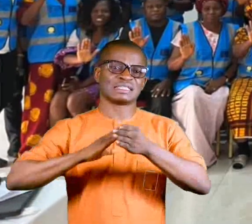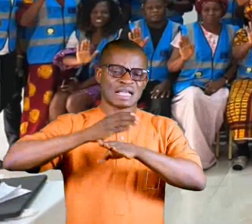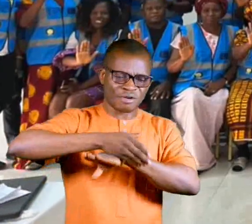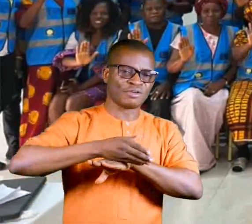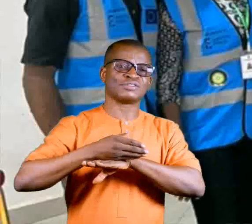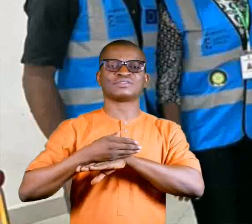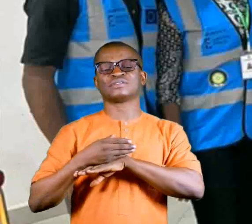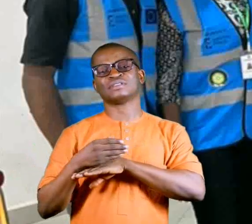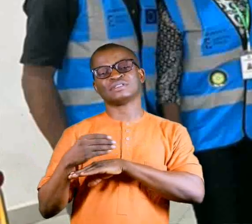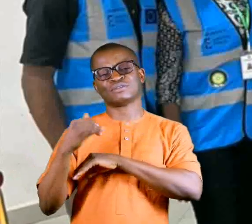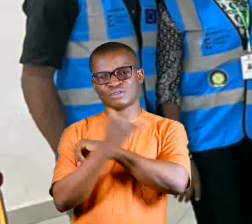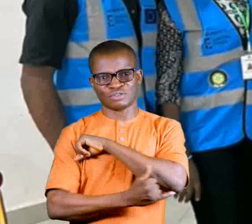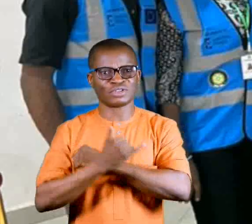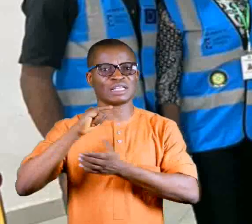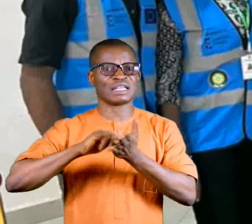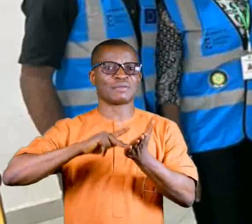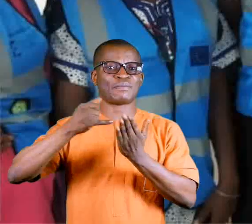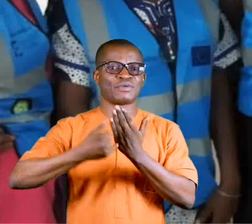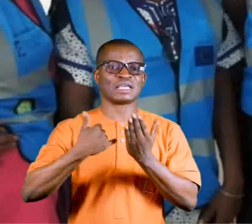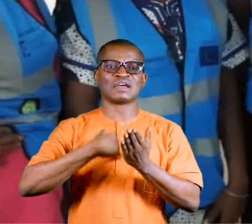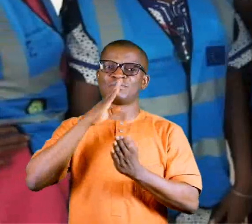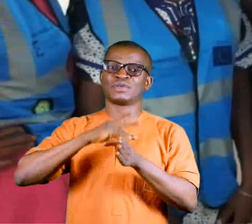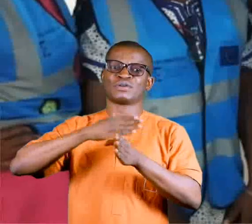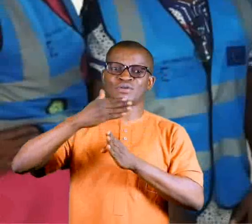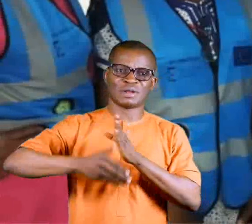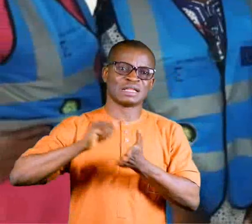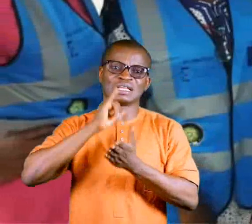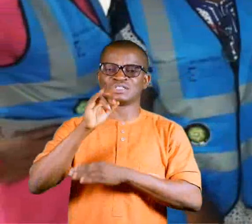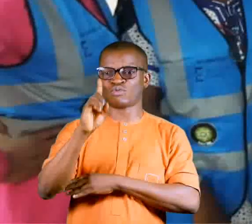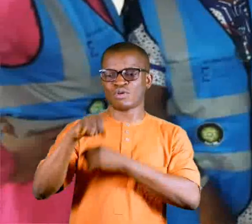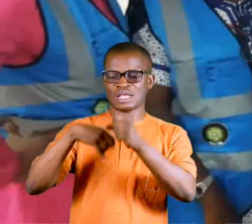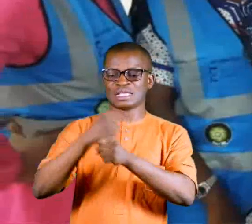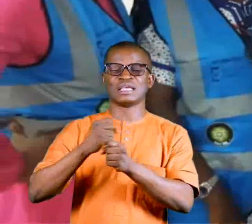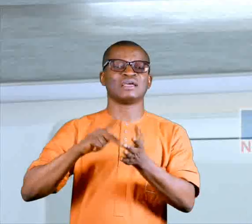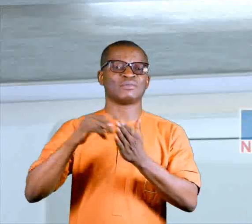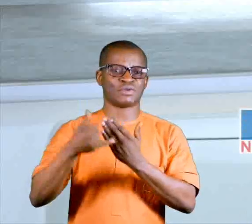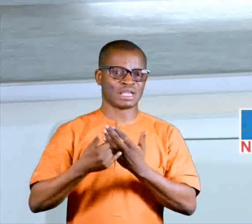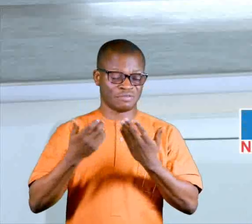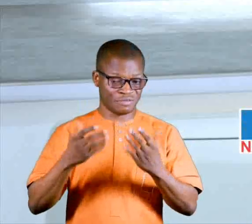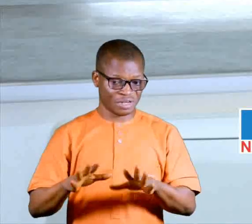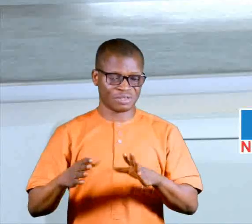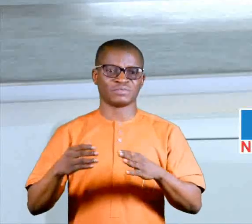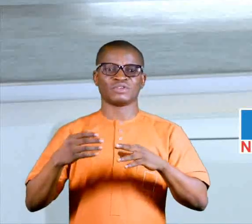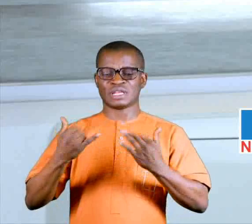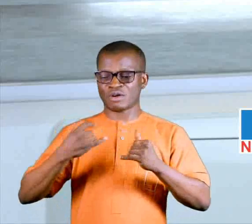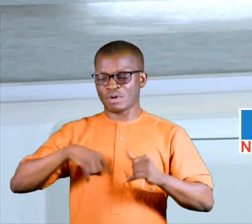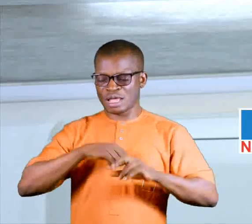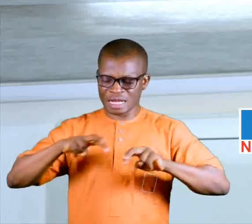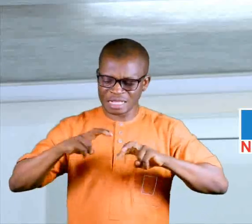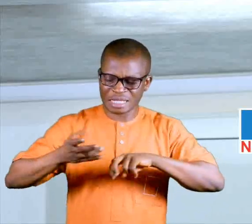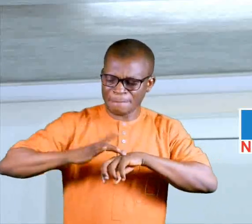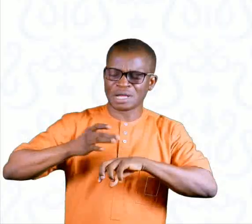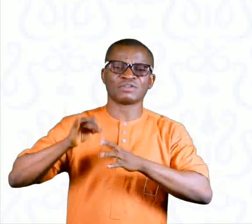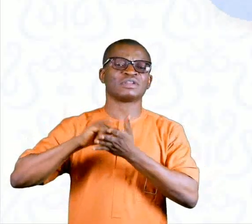is across the country. So that project has been concluded. It was a one-year project. It's been concluded. We're analyzing the impact of